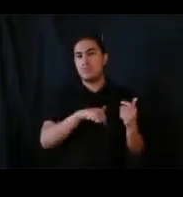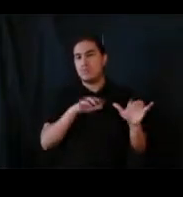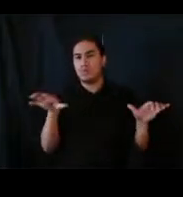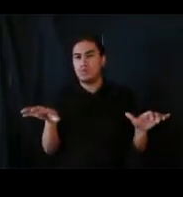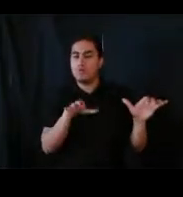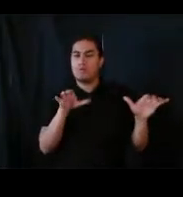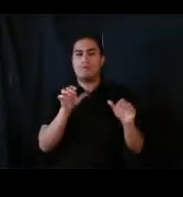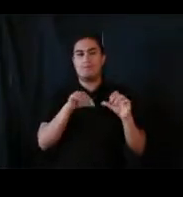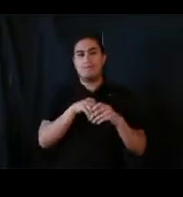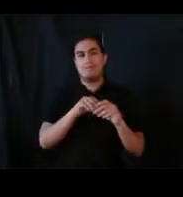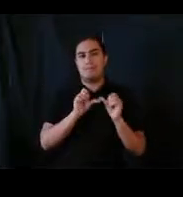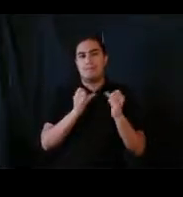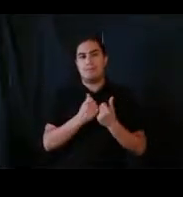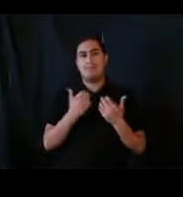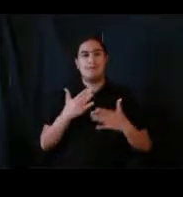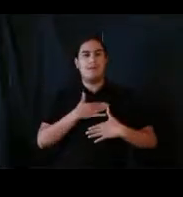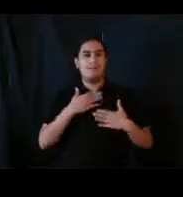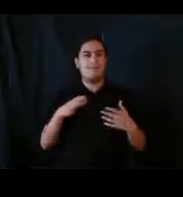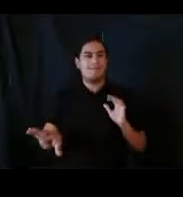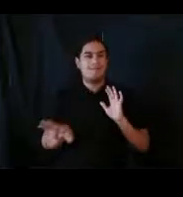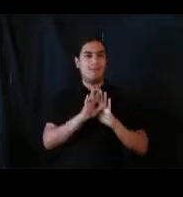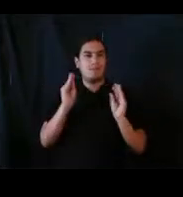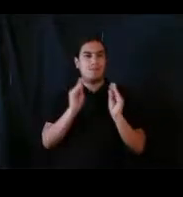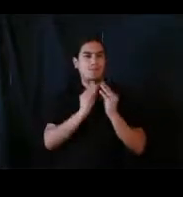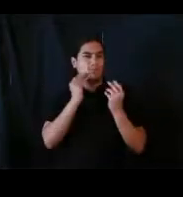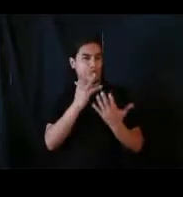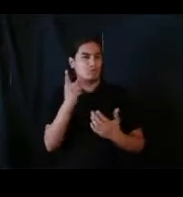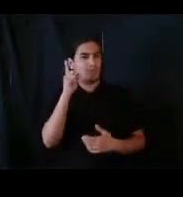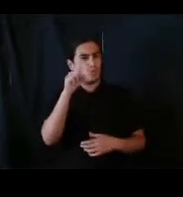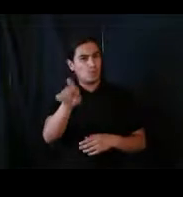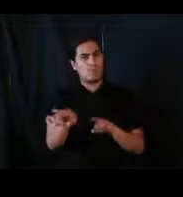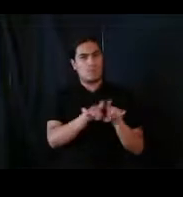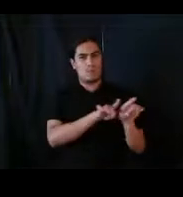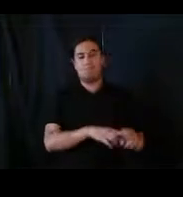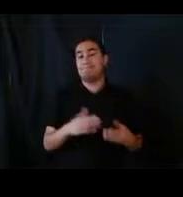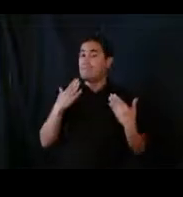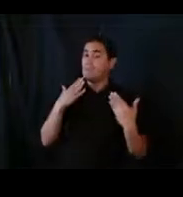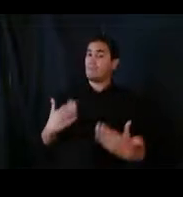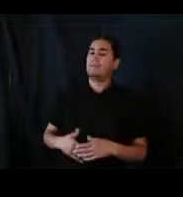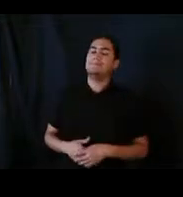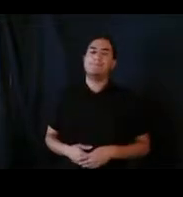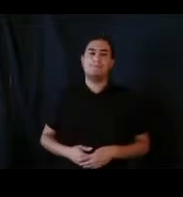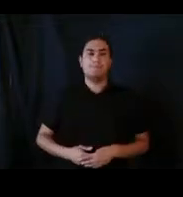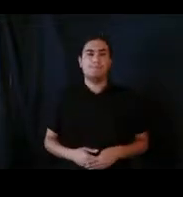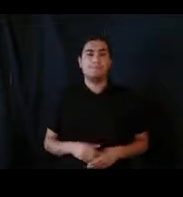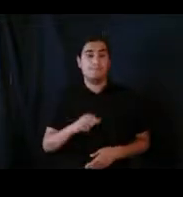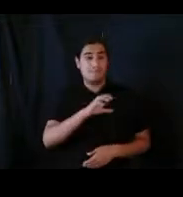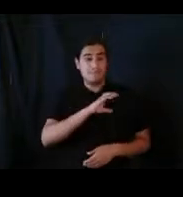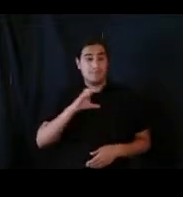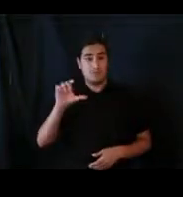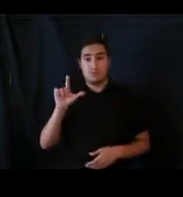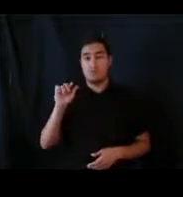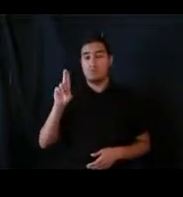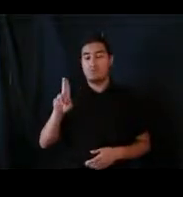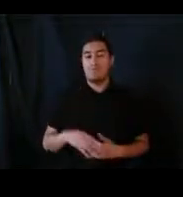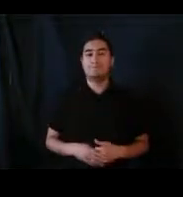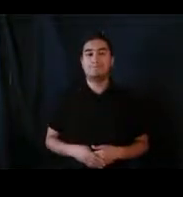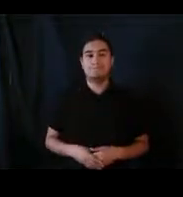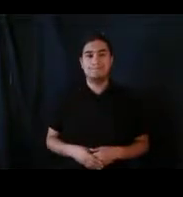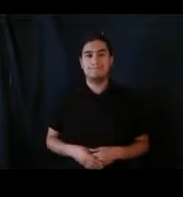administration i'm happy to get more information on that as well great thank you yes commissioner liu thank you